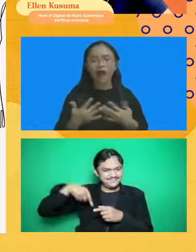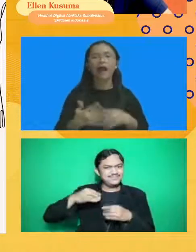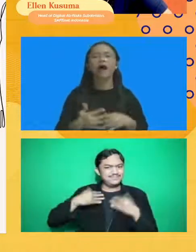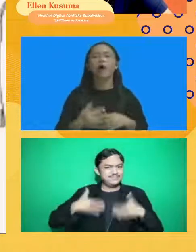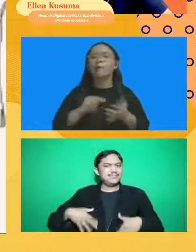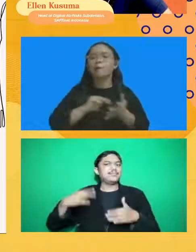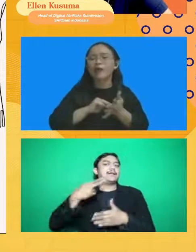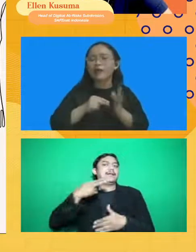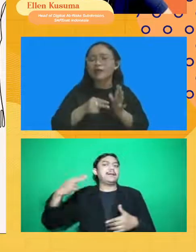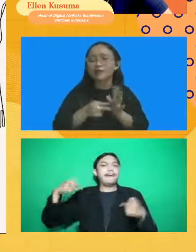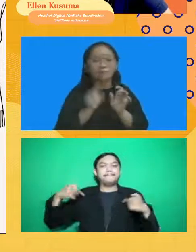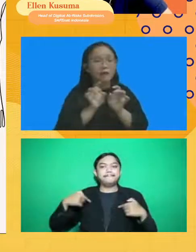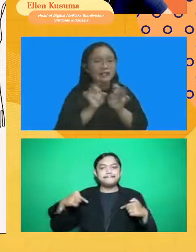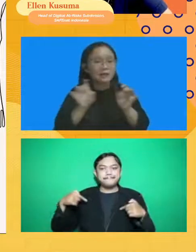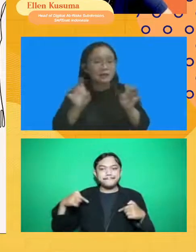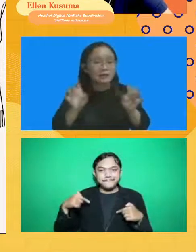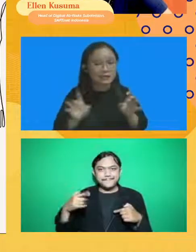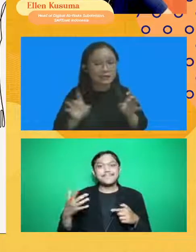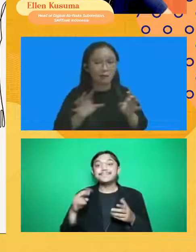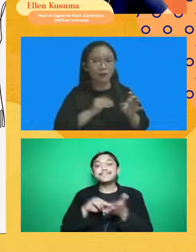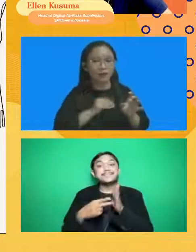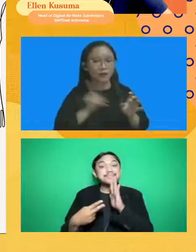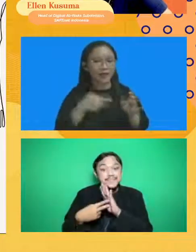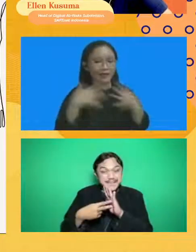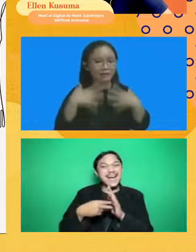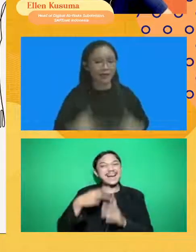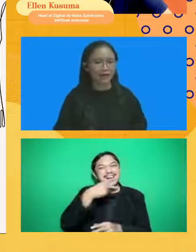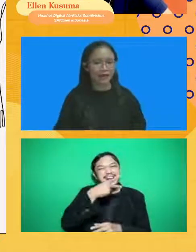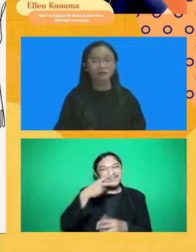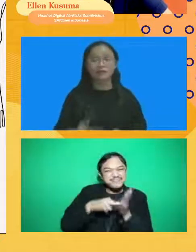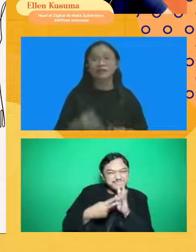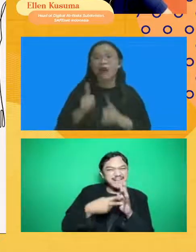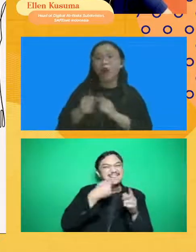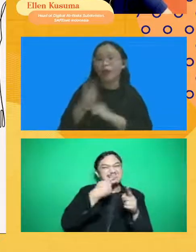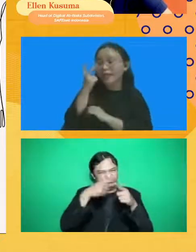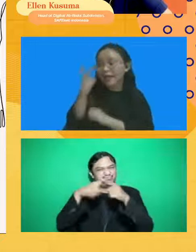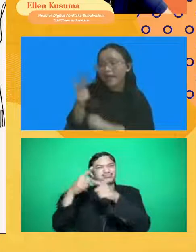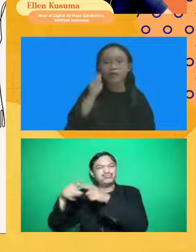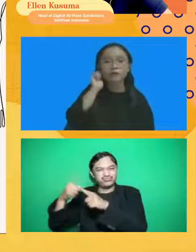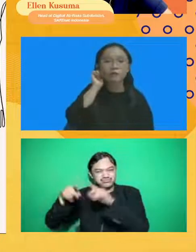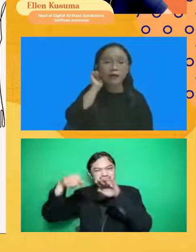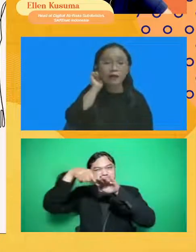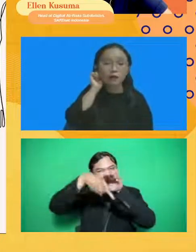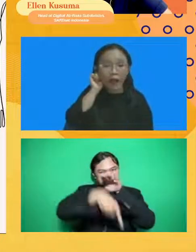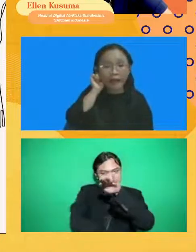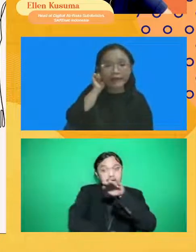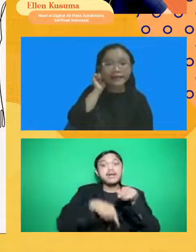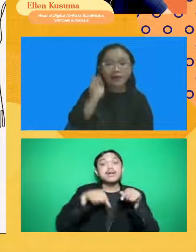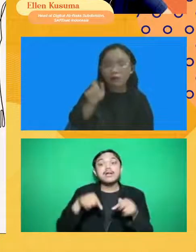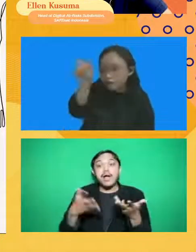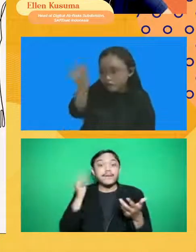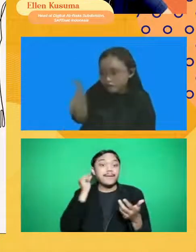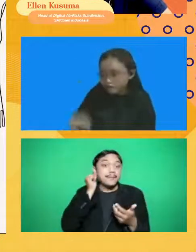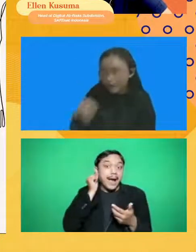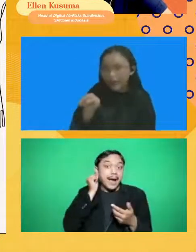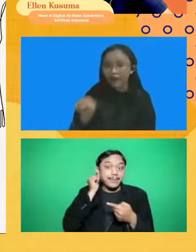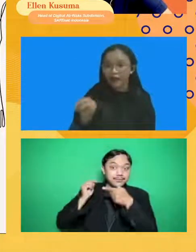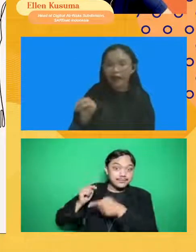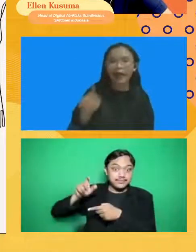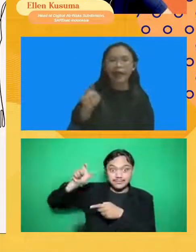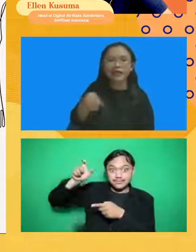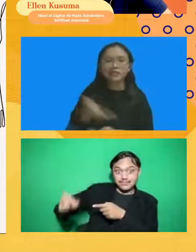things. But woman's body, or other people who have been seconded as a person in the society, is